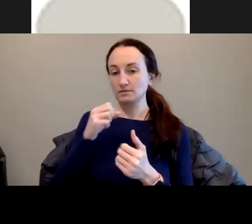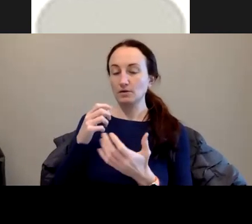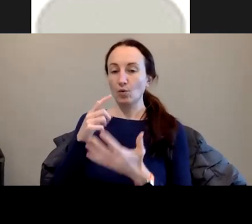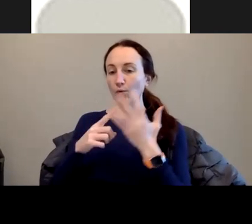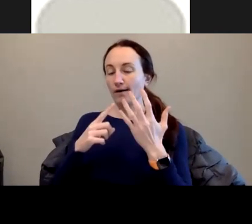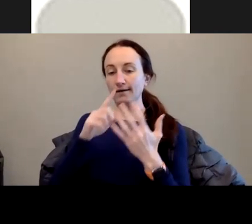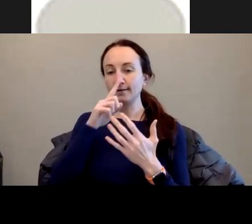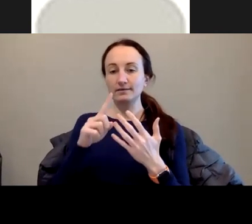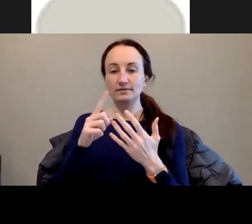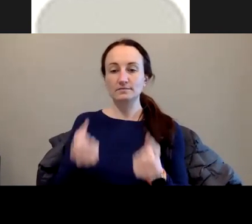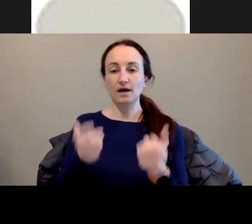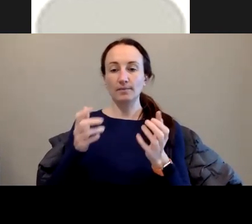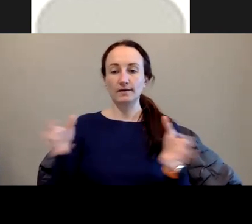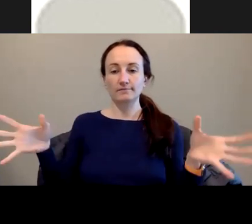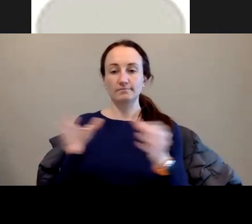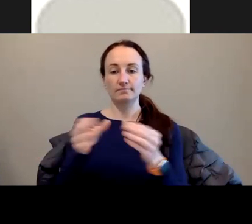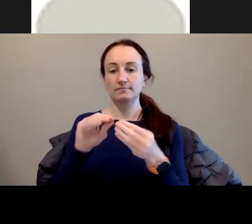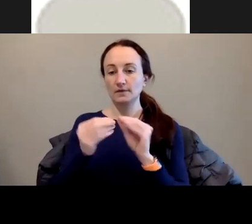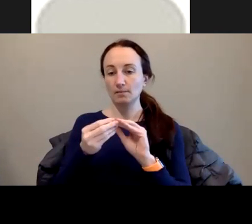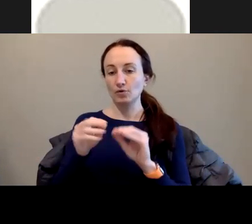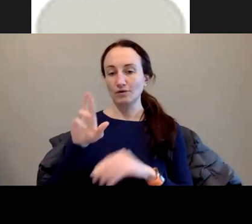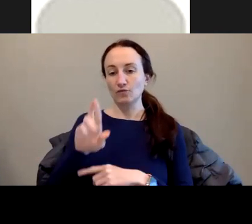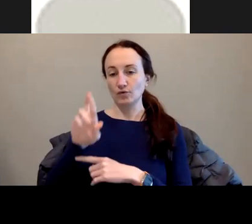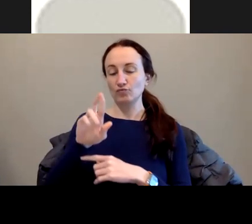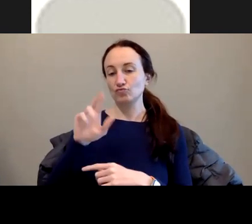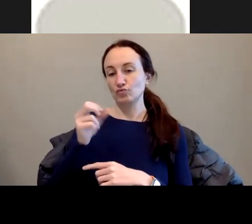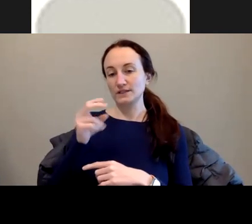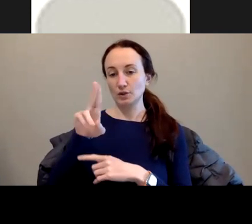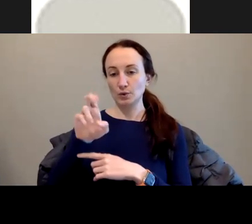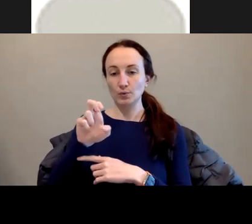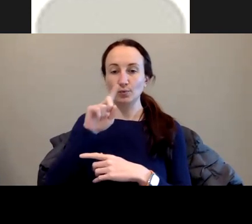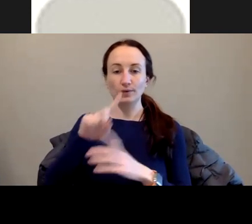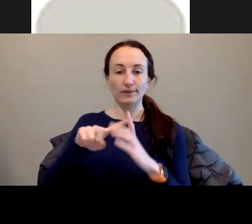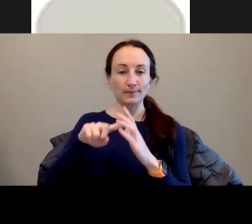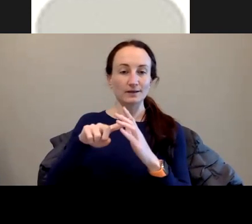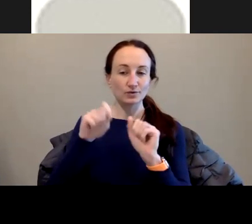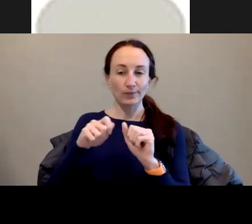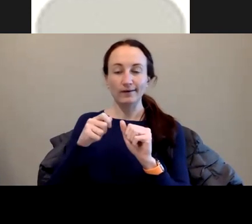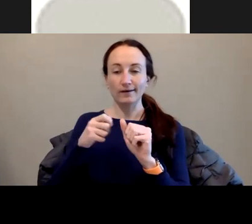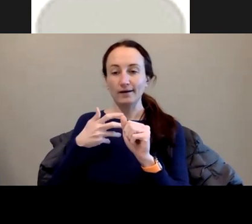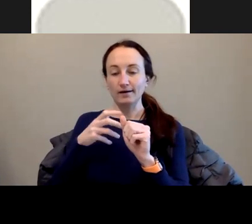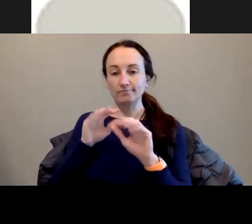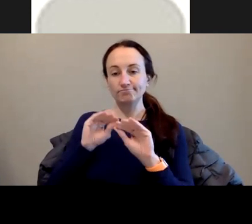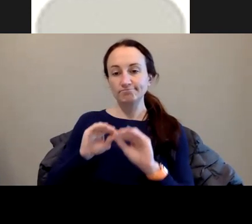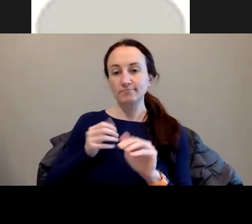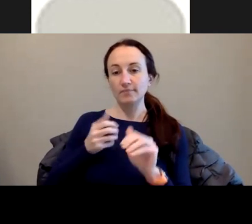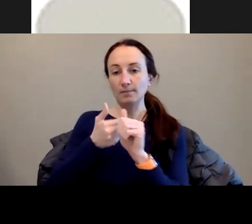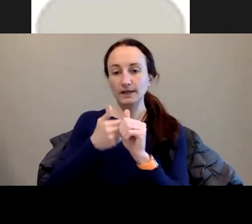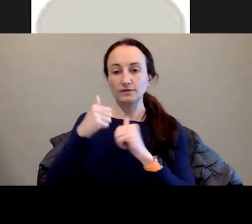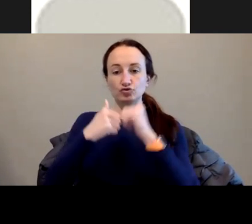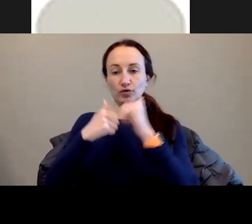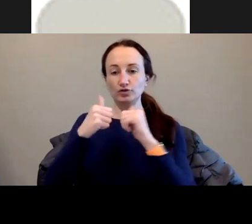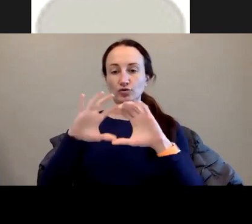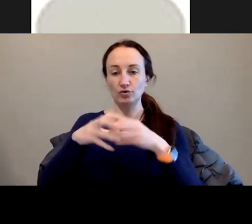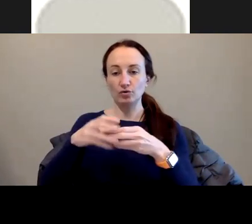of residues in the beginning in order to so that we can update this structure kind of globally, right?